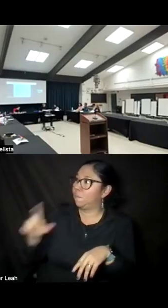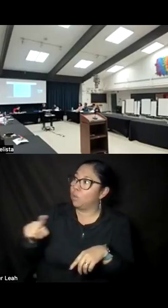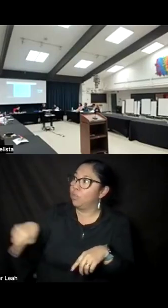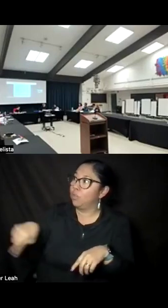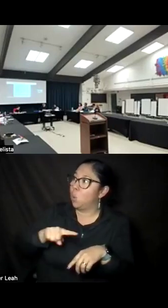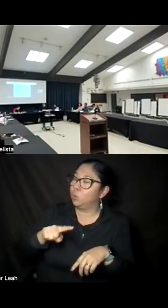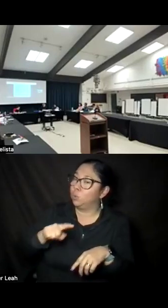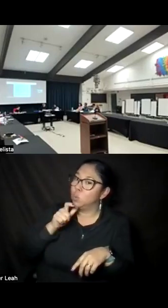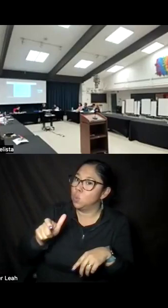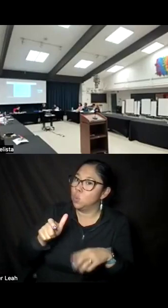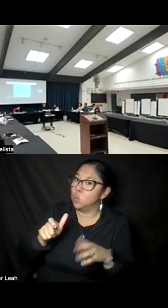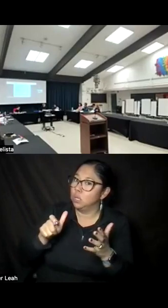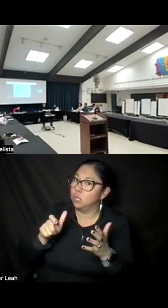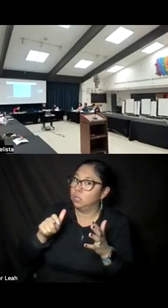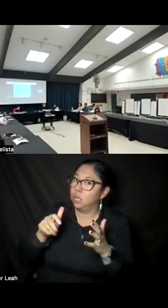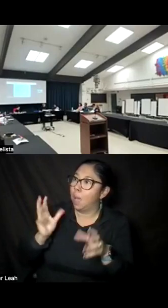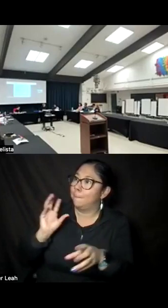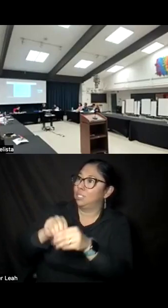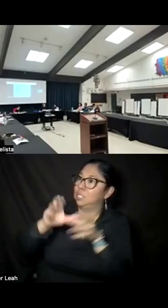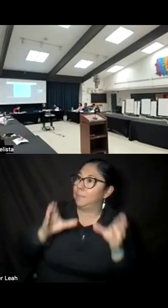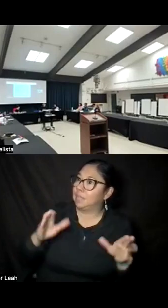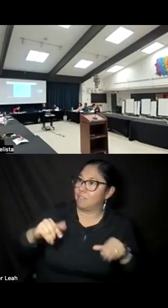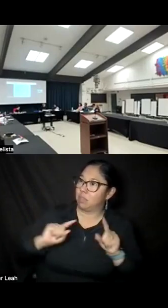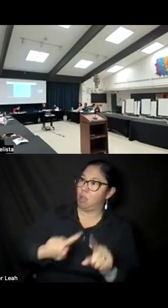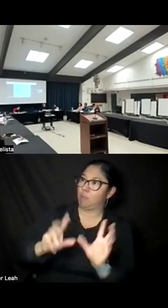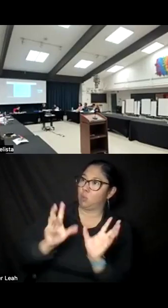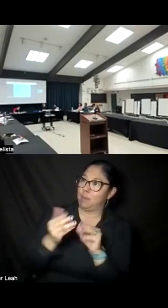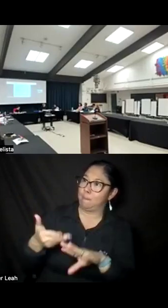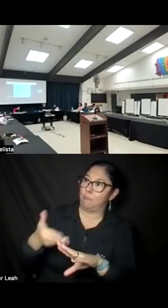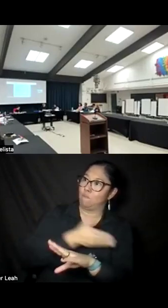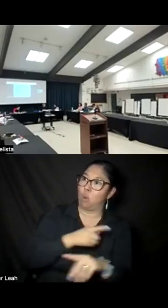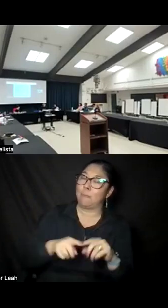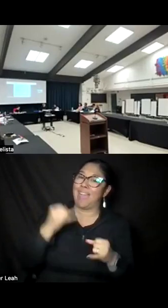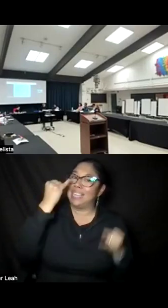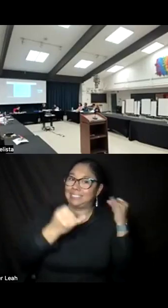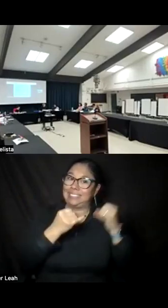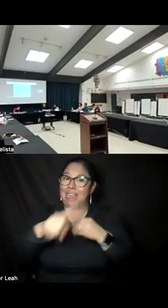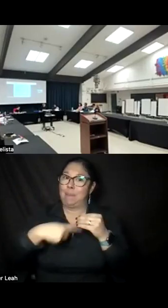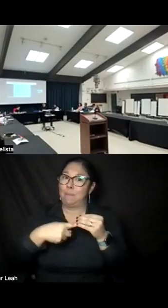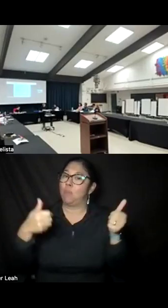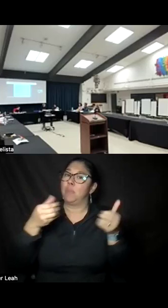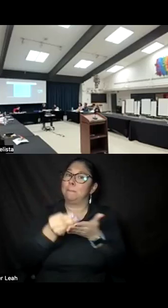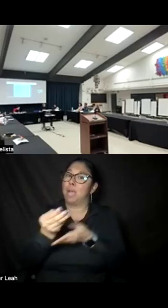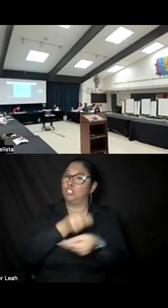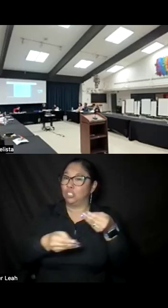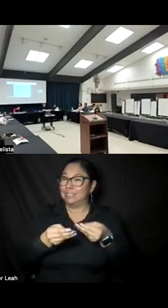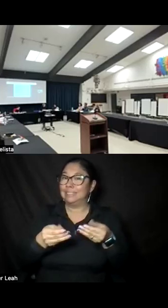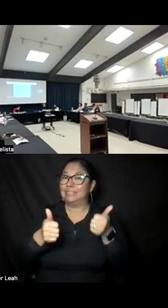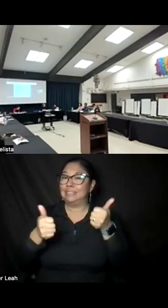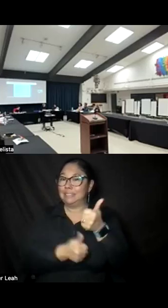haven't participants that haven't been in a meeting before. The idea behind the budget subcommittee is that the